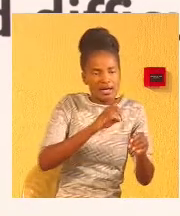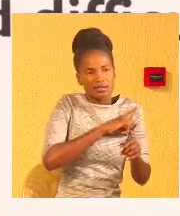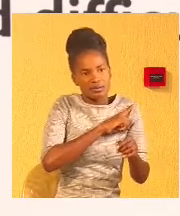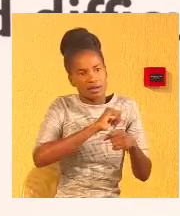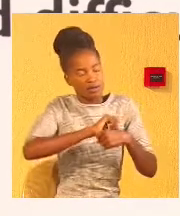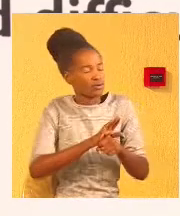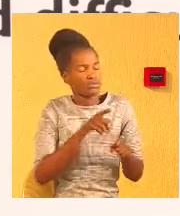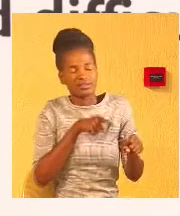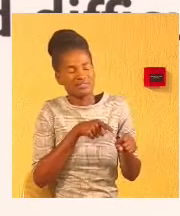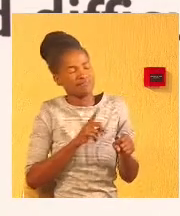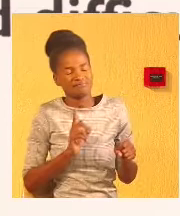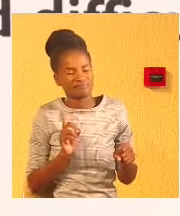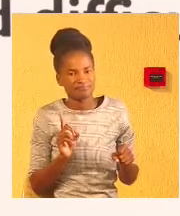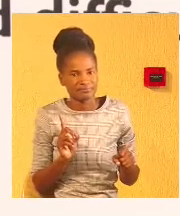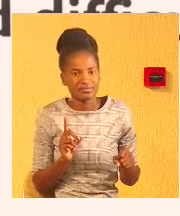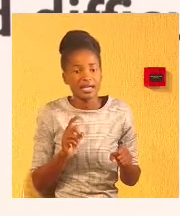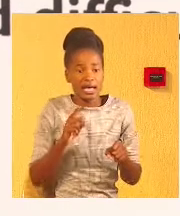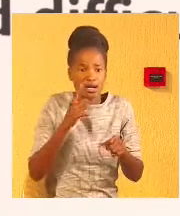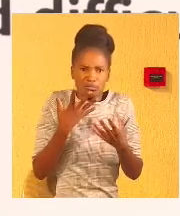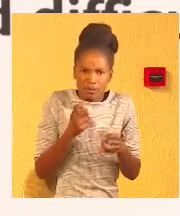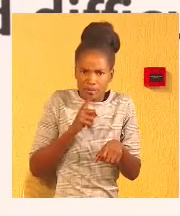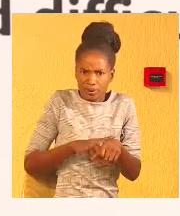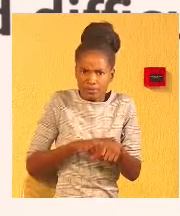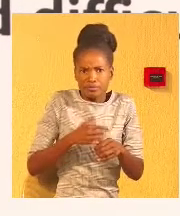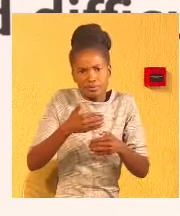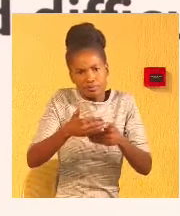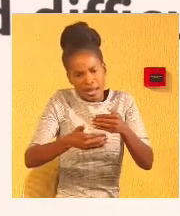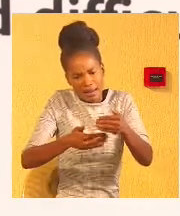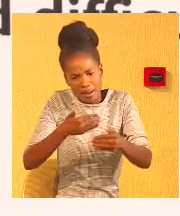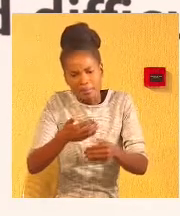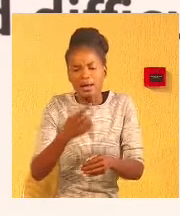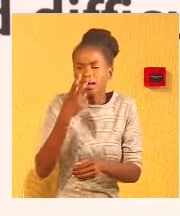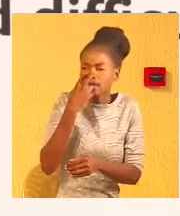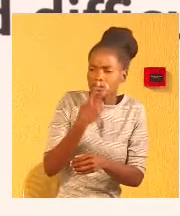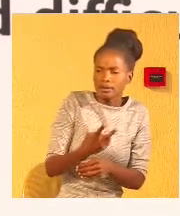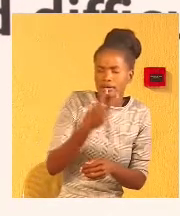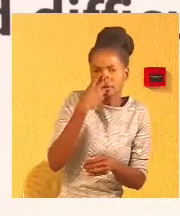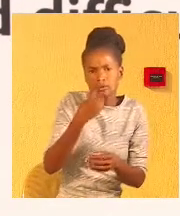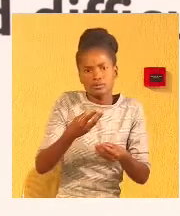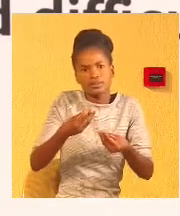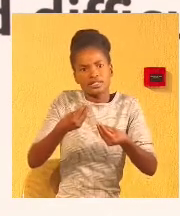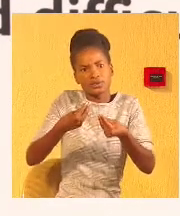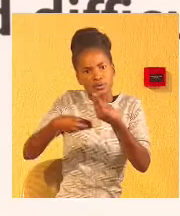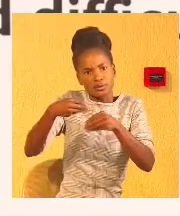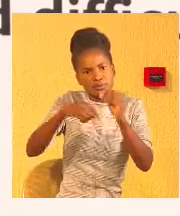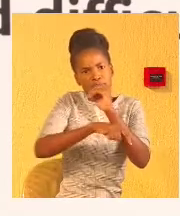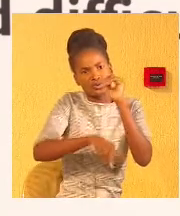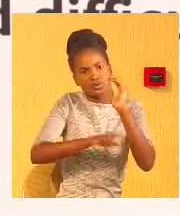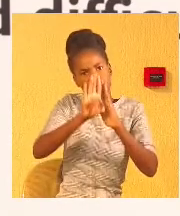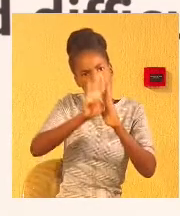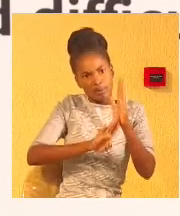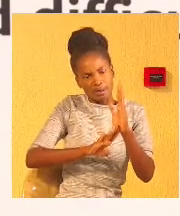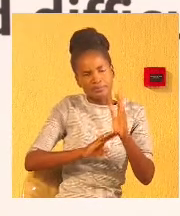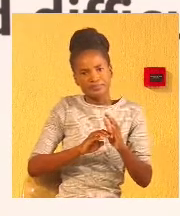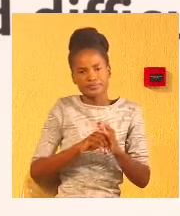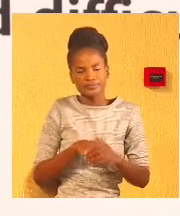determine whether there has been an overall negative impact. But